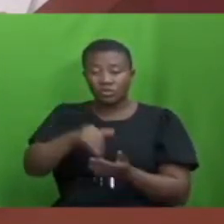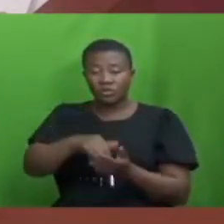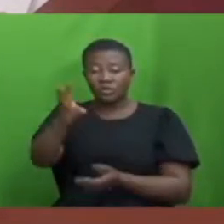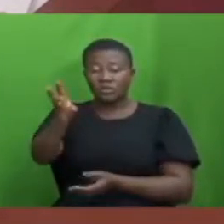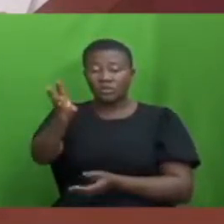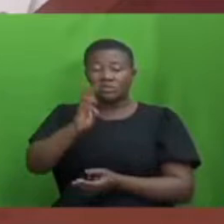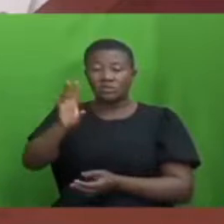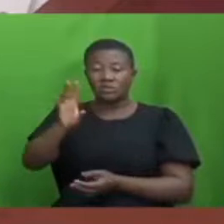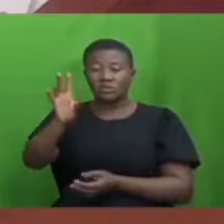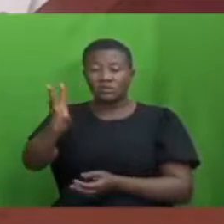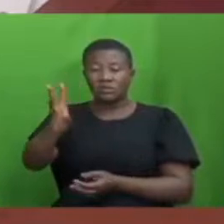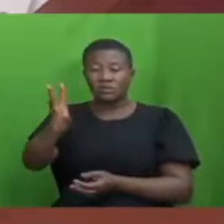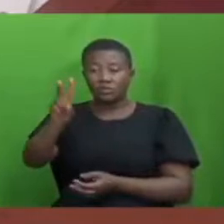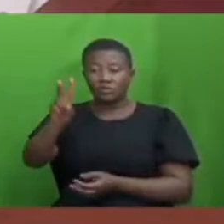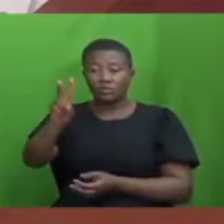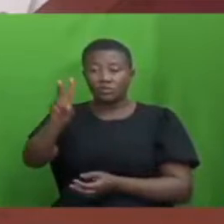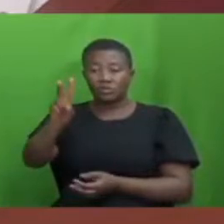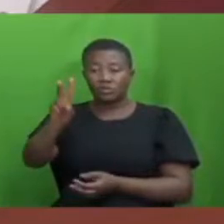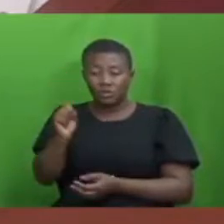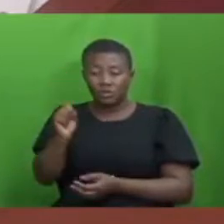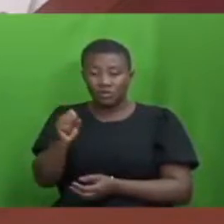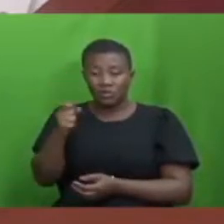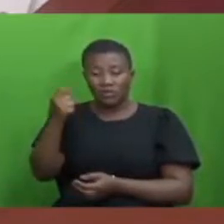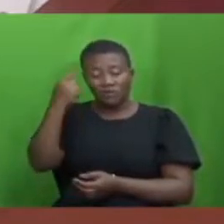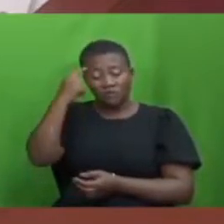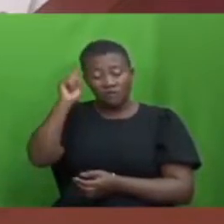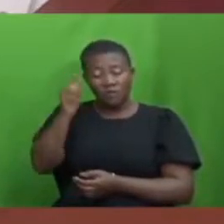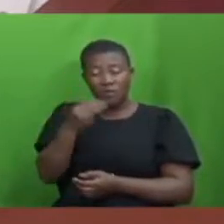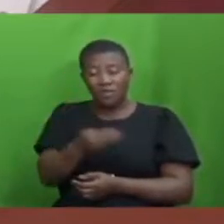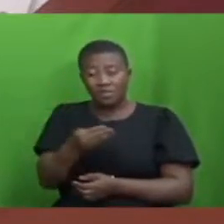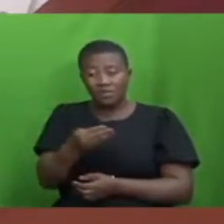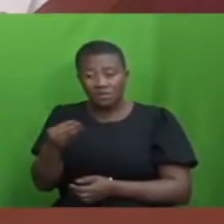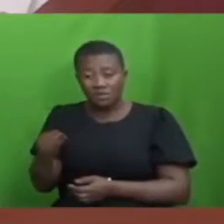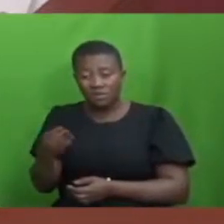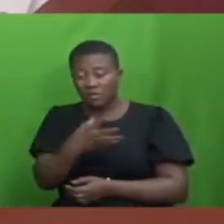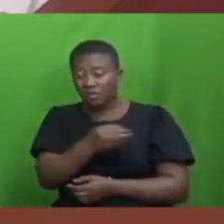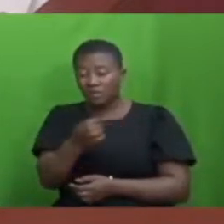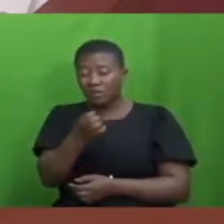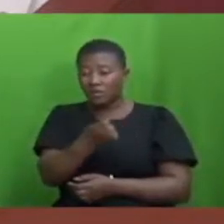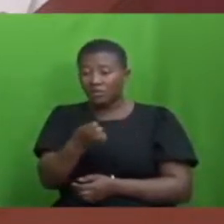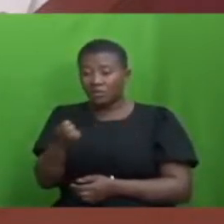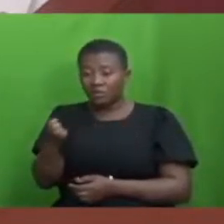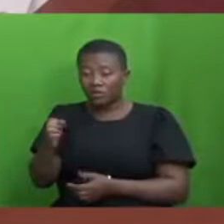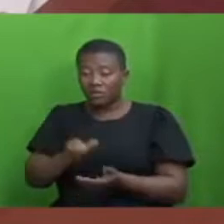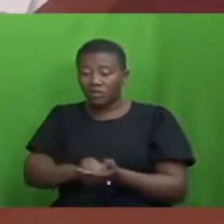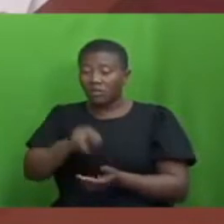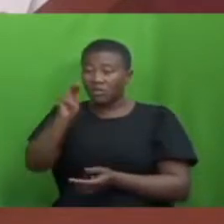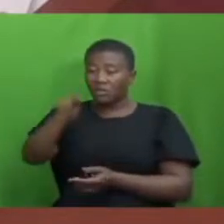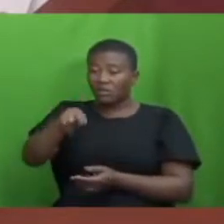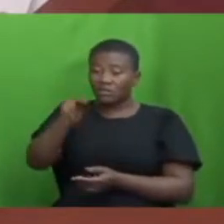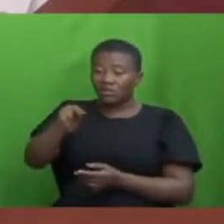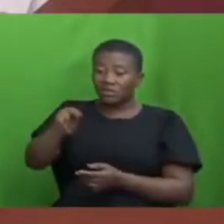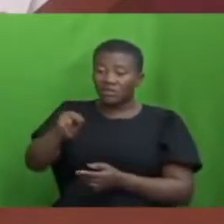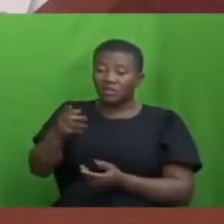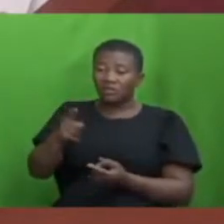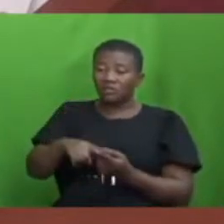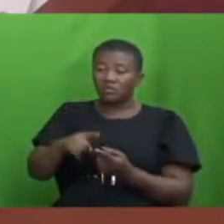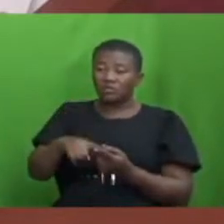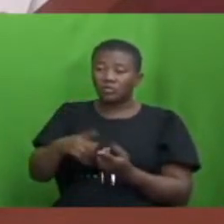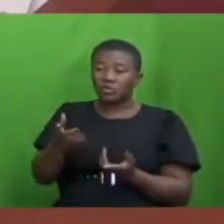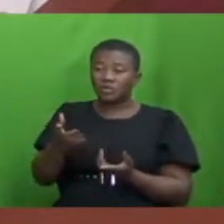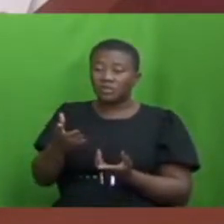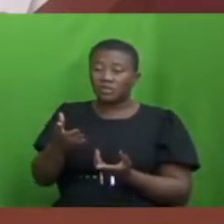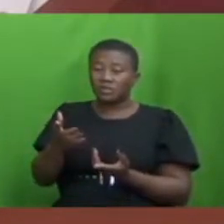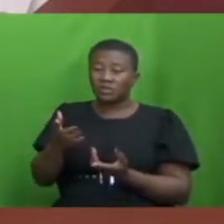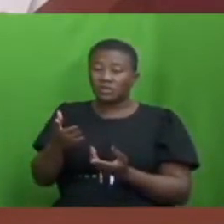802,662 United States dollars on materials and equipment required to be imported for the construction of Ghana